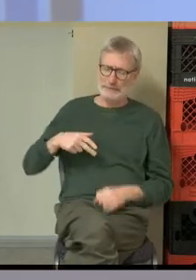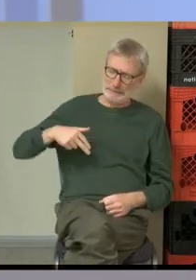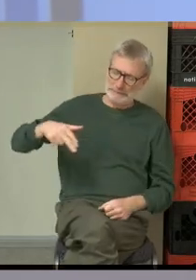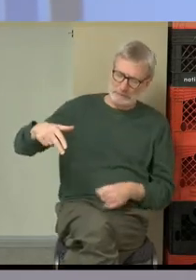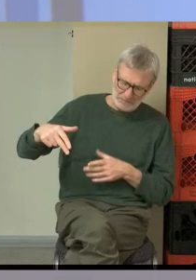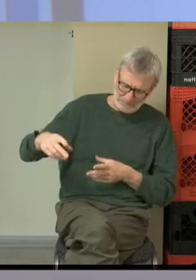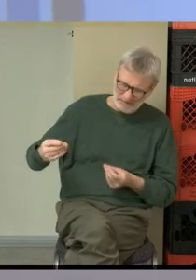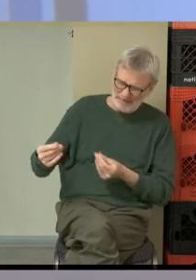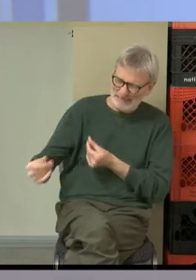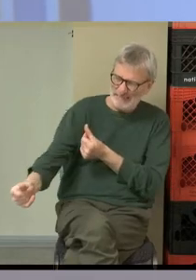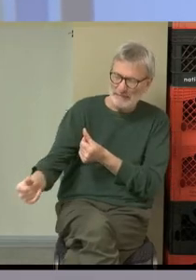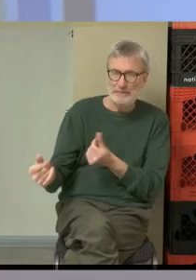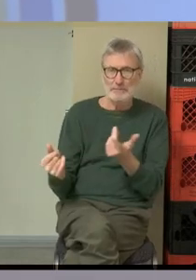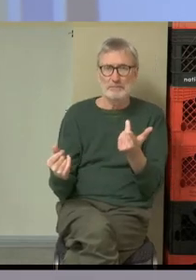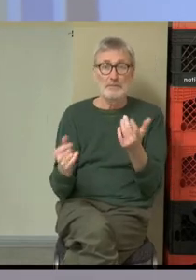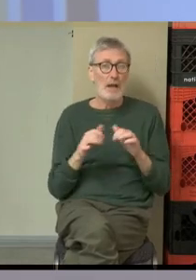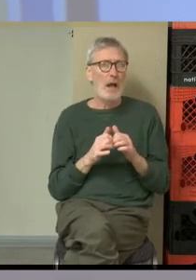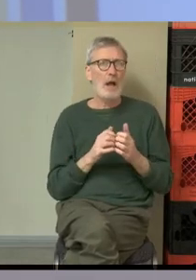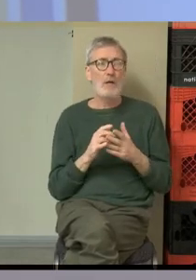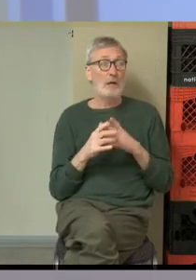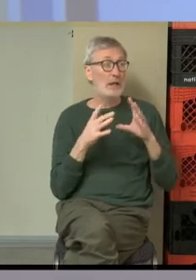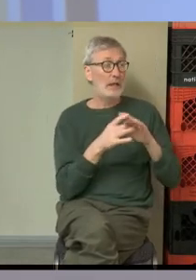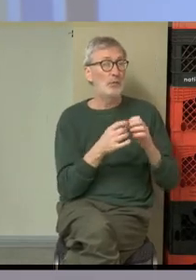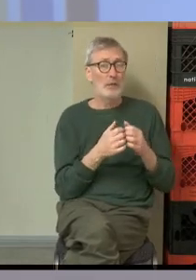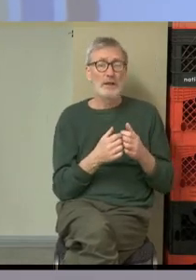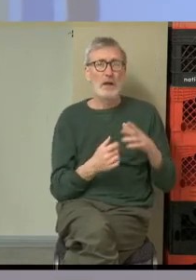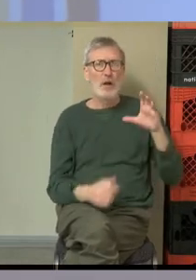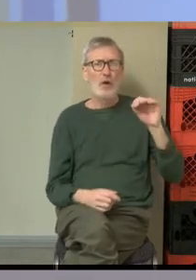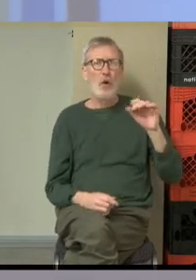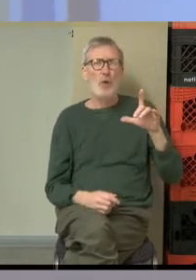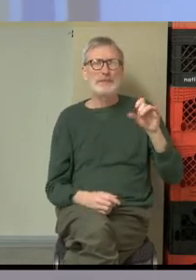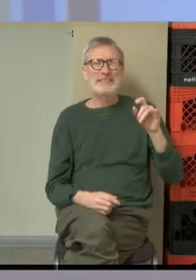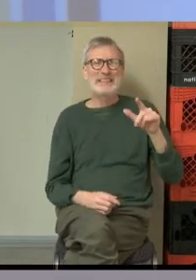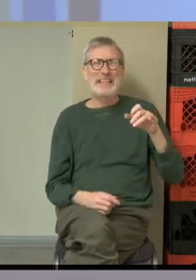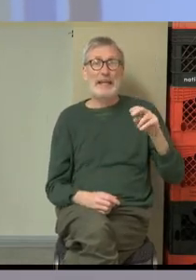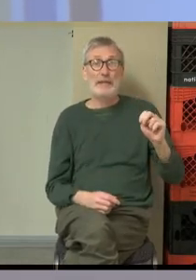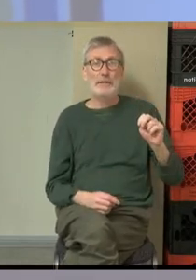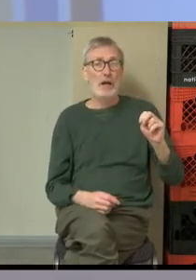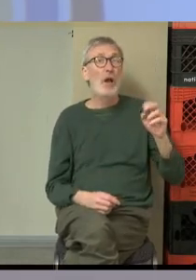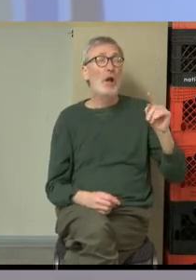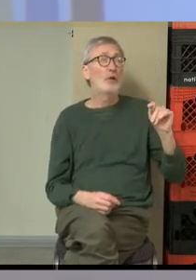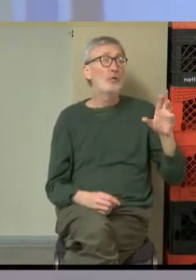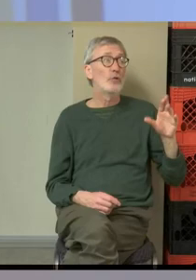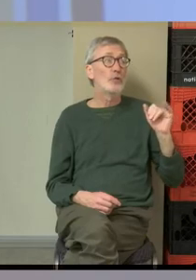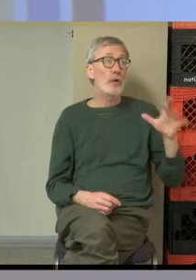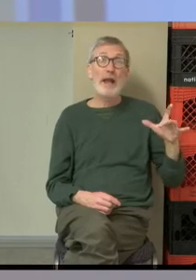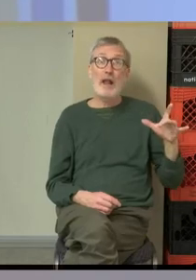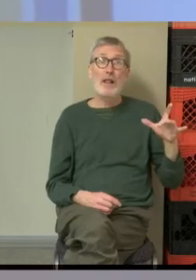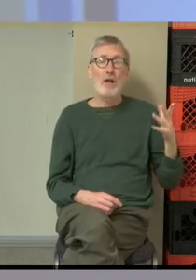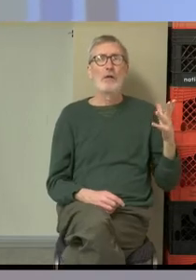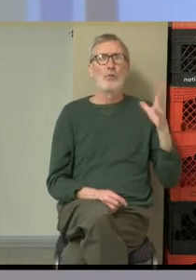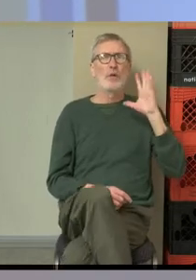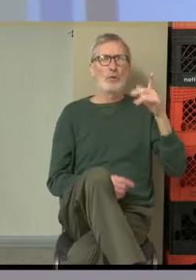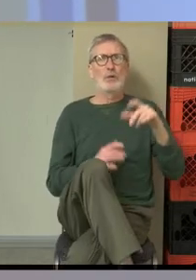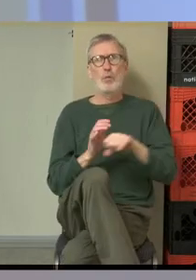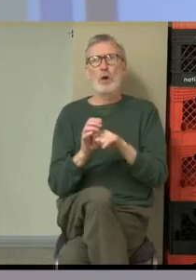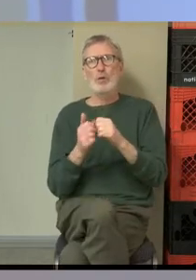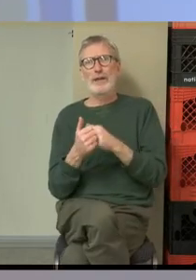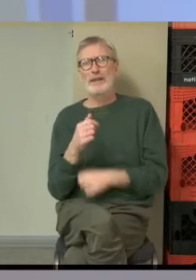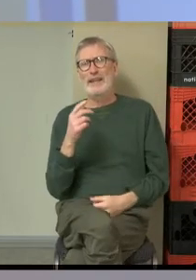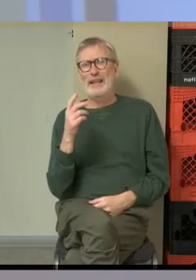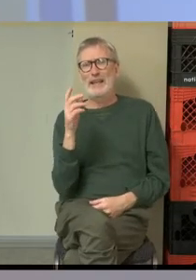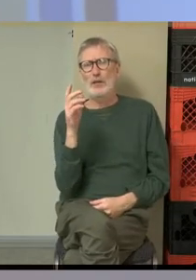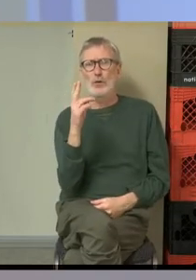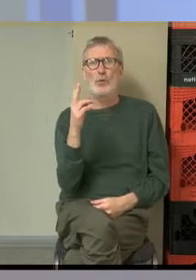In terms of how that connects to the Coal Seam Trail, we're working closely with the URA